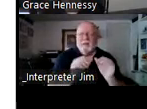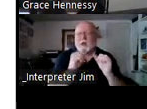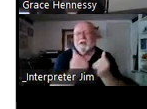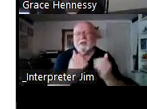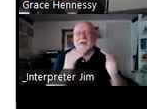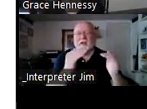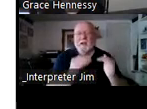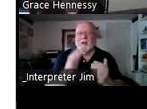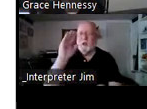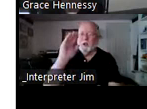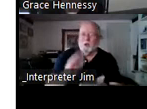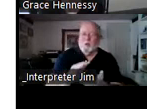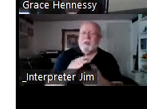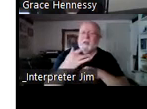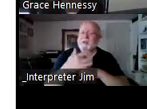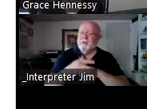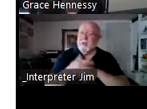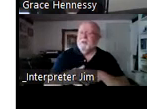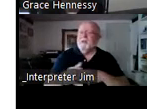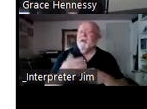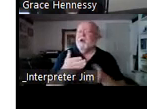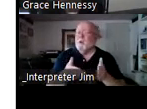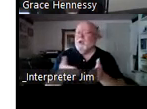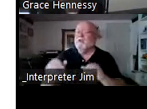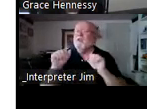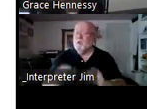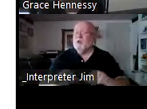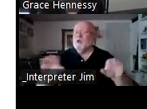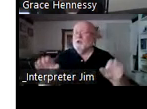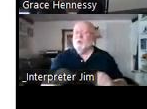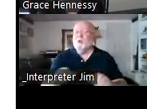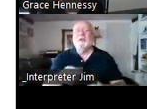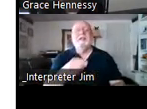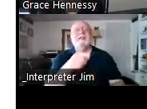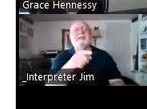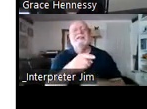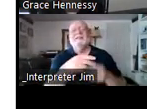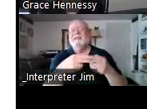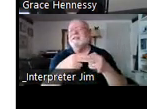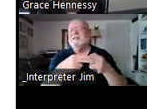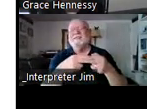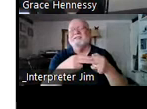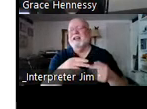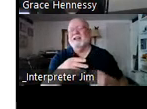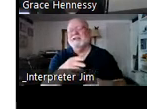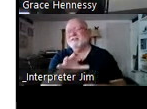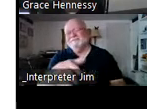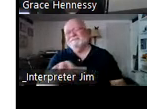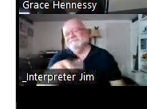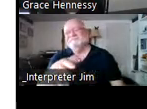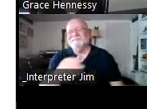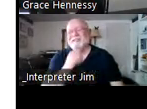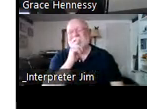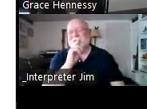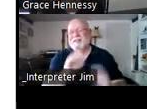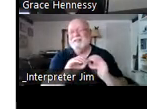availability of means to complete suicide. This slide didn't come out as large as or as nicely as I would have liked, but you can see pretty